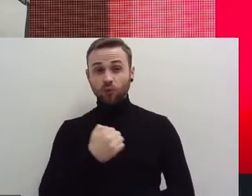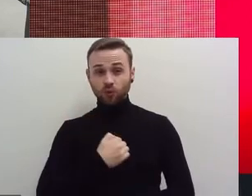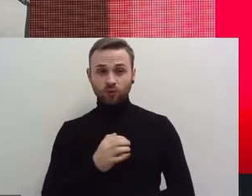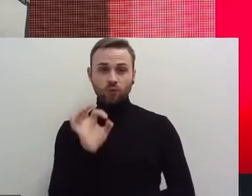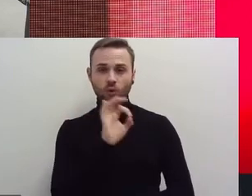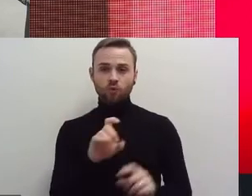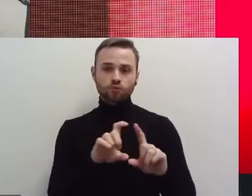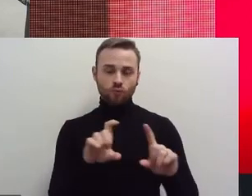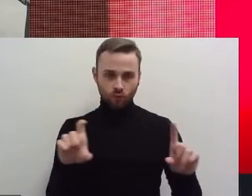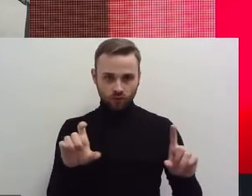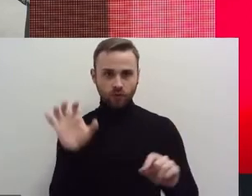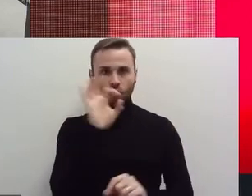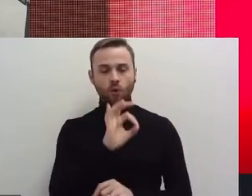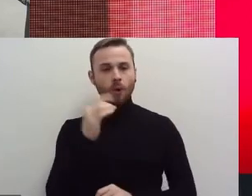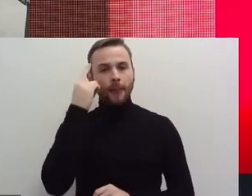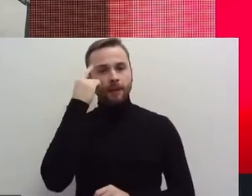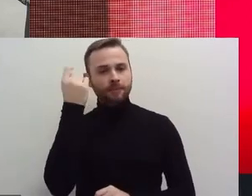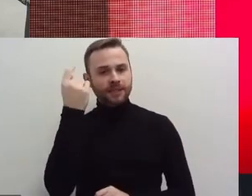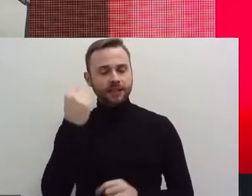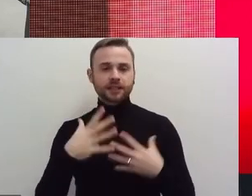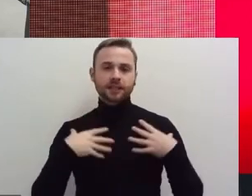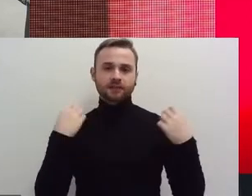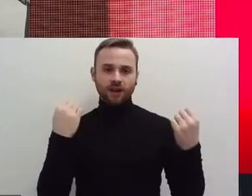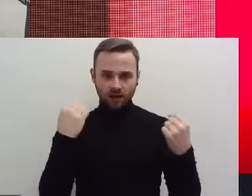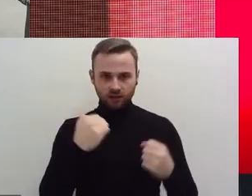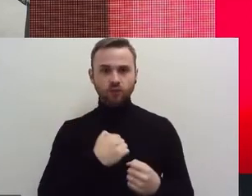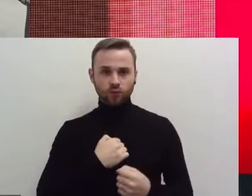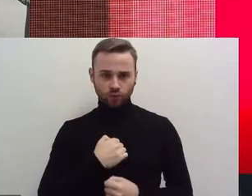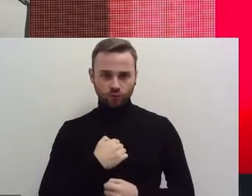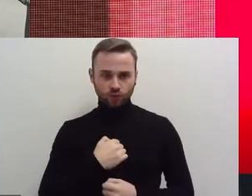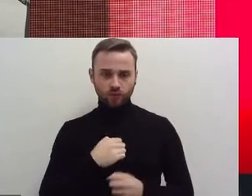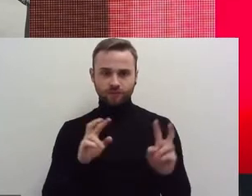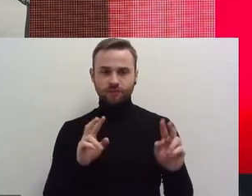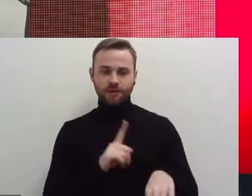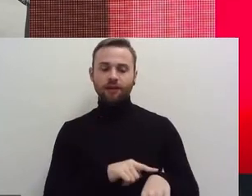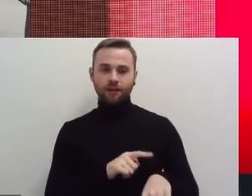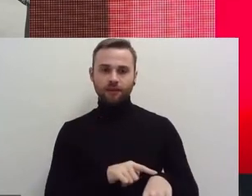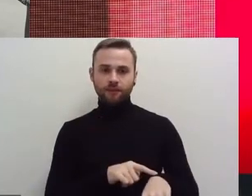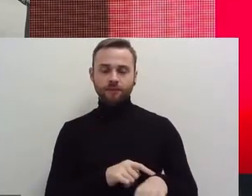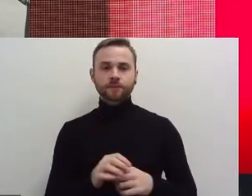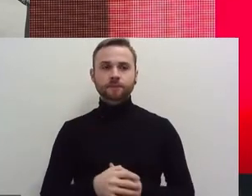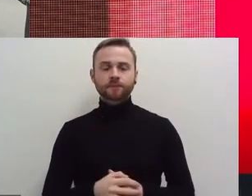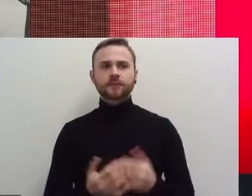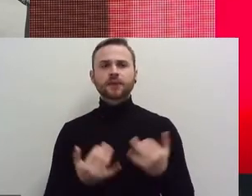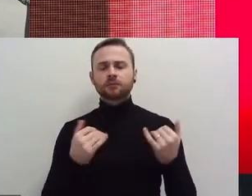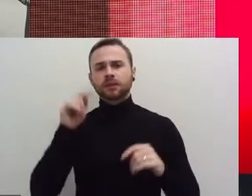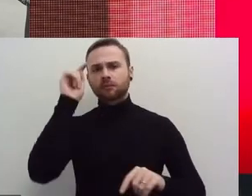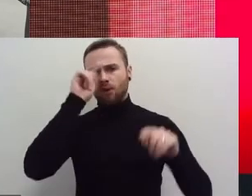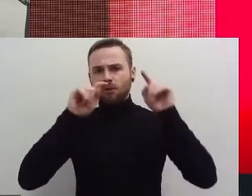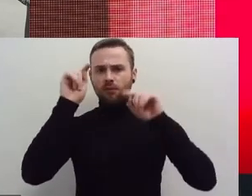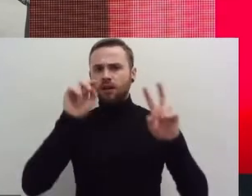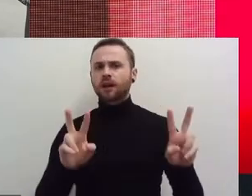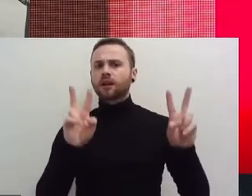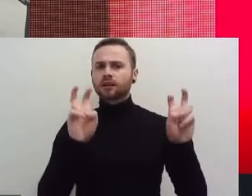most popular and the most hot topic, sorry for the pun, is the climate crisis.